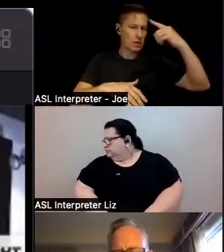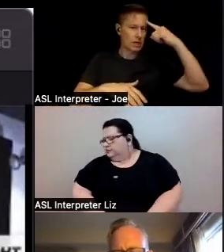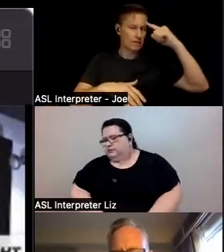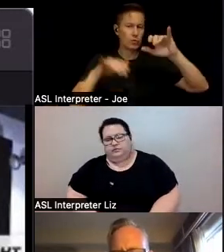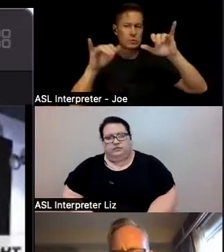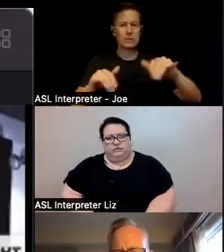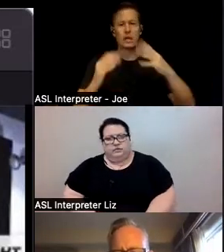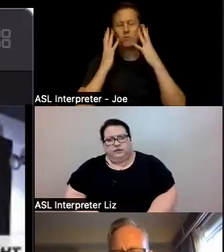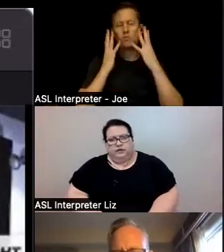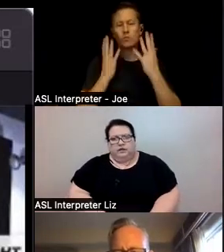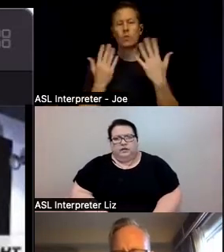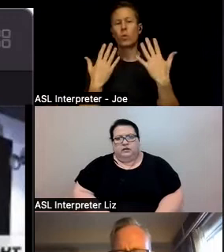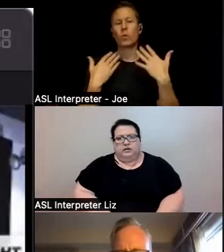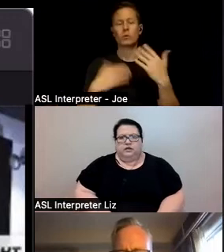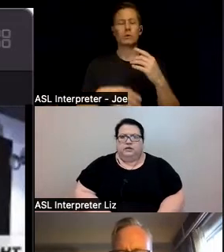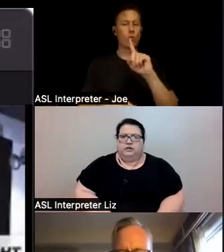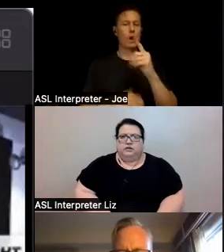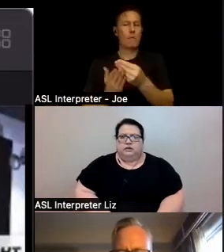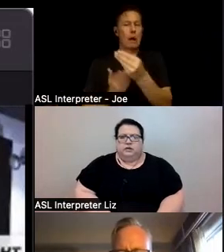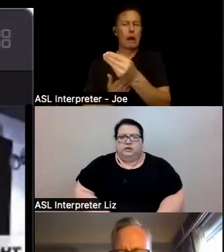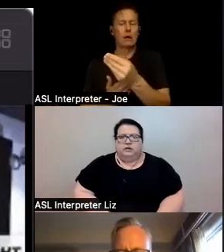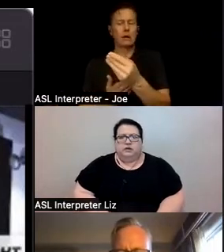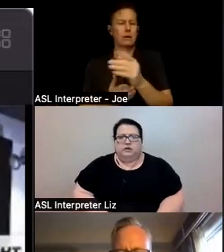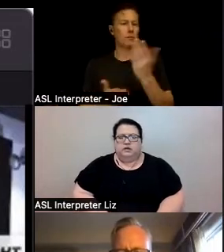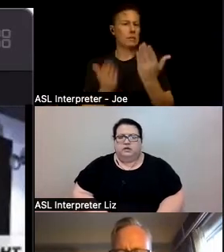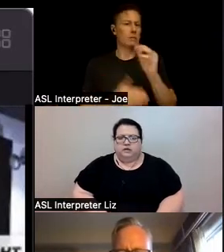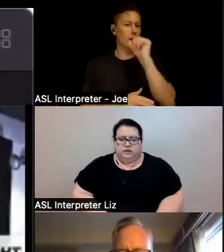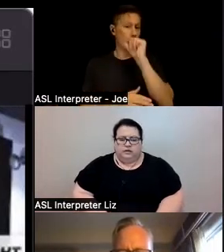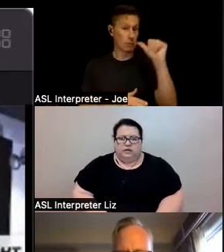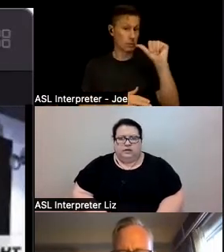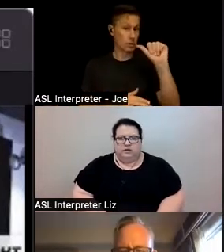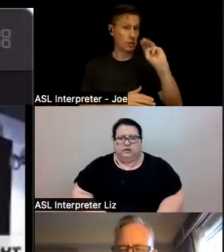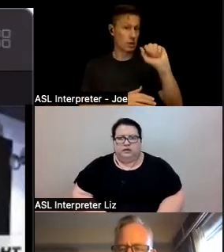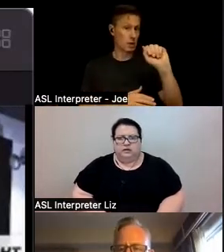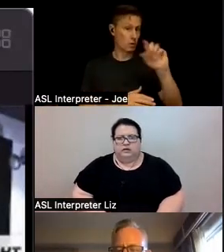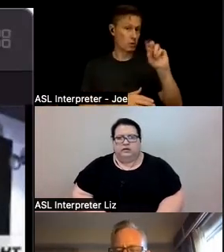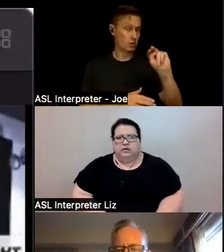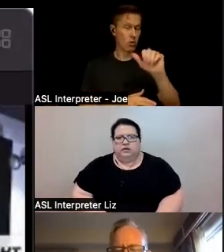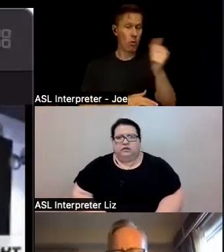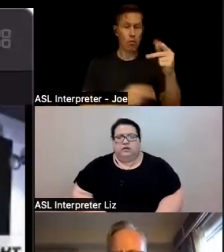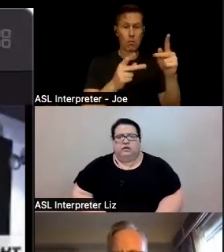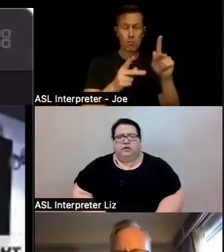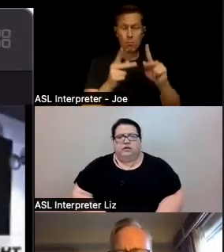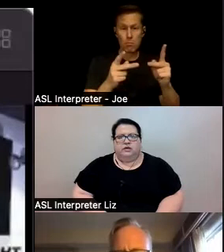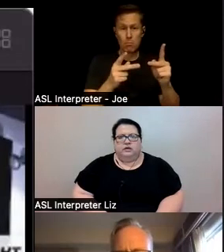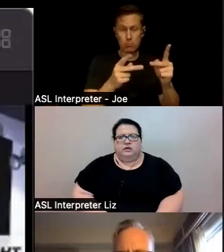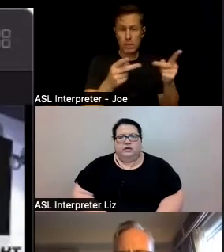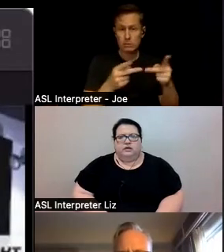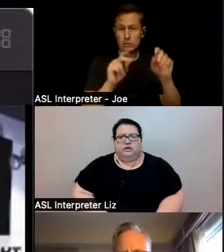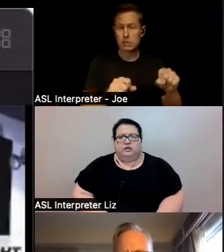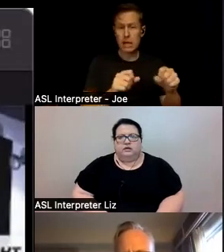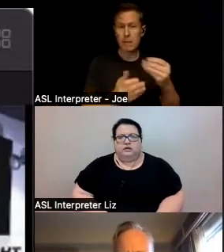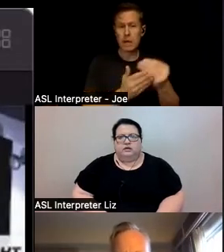you happen to know where those would get? I imagine you could probably look on Amazon or other places to find such tents. So